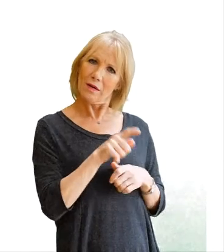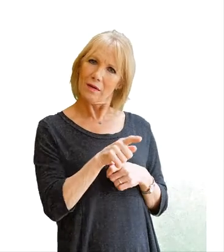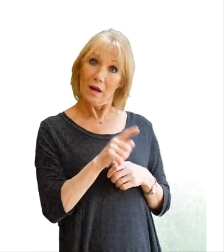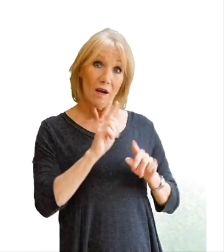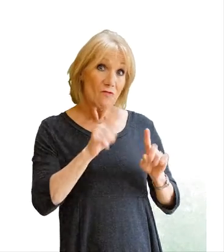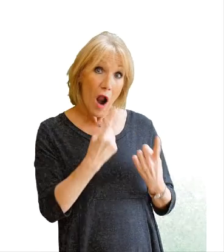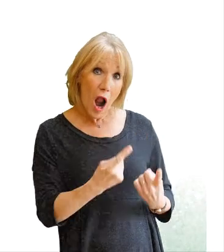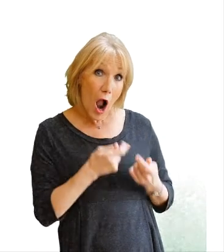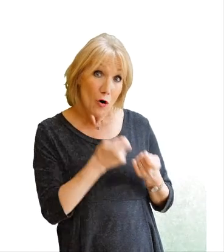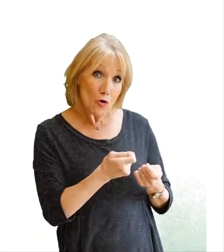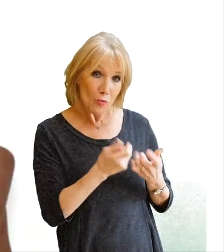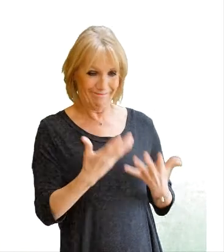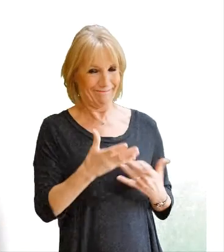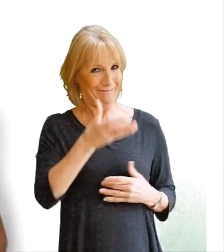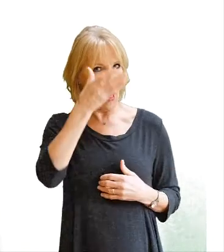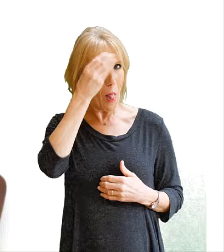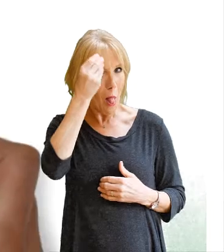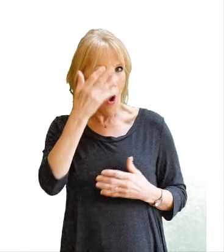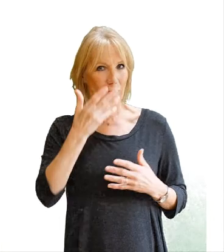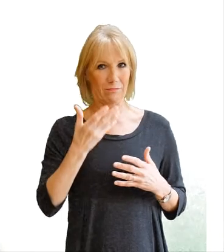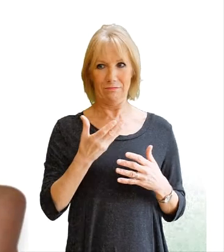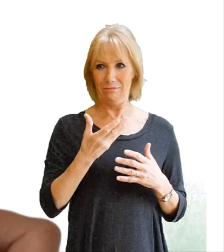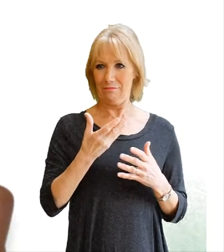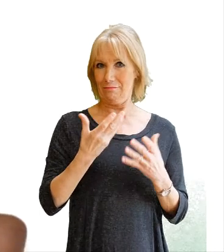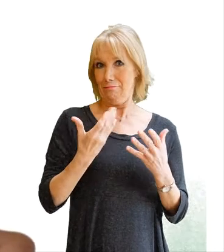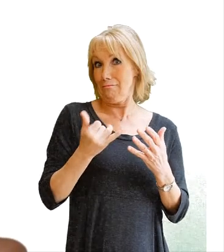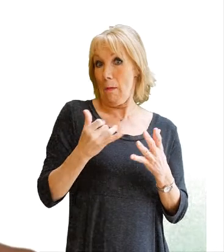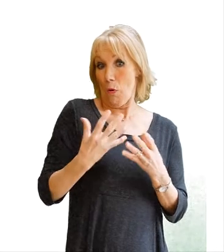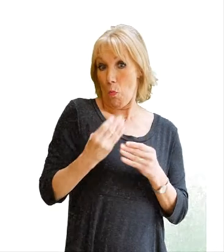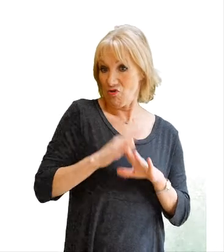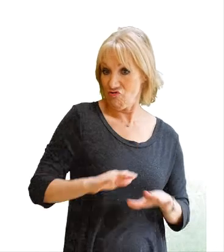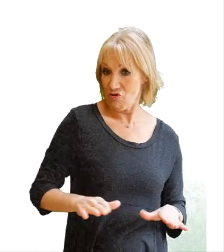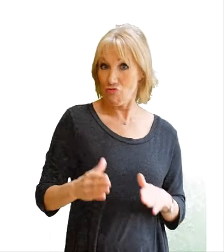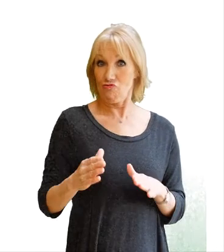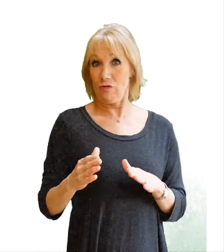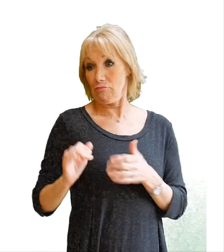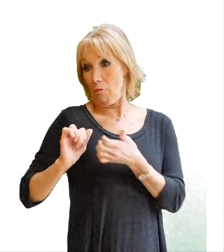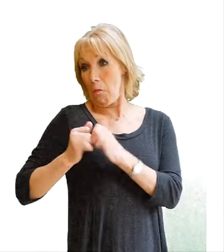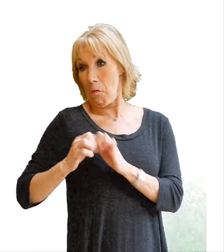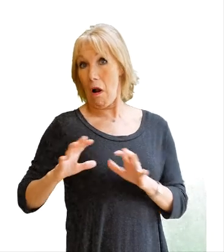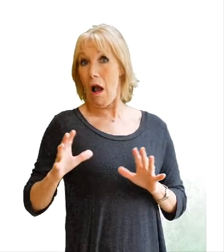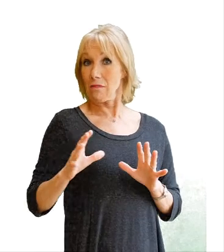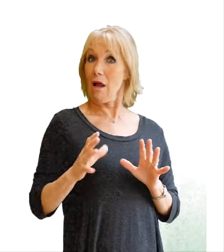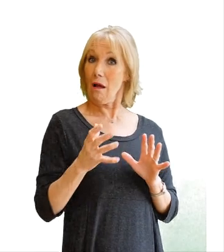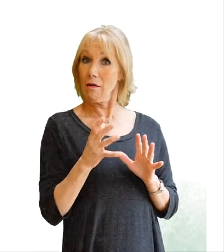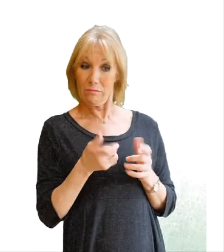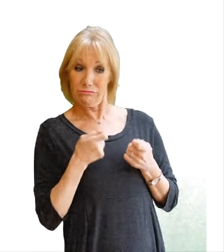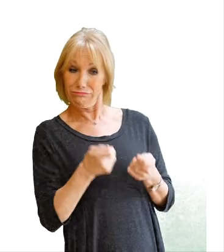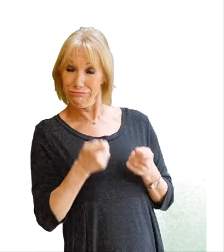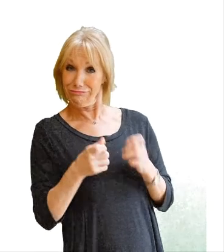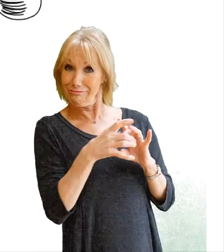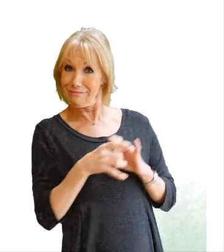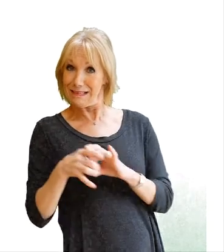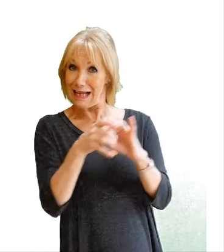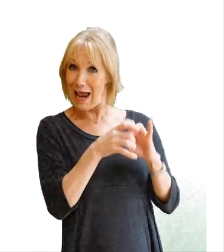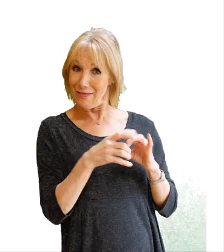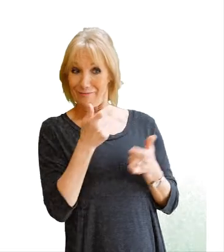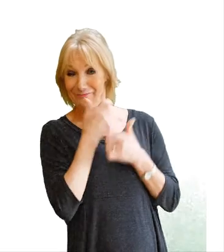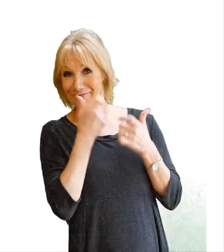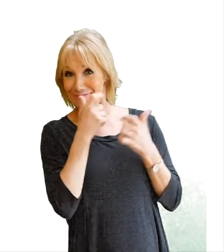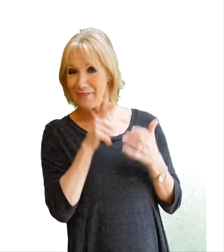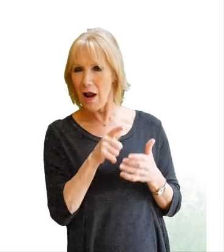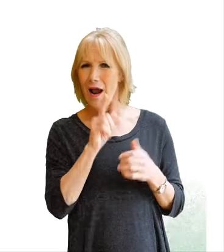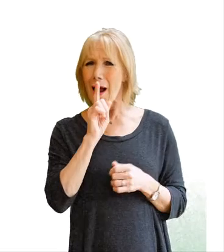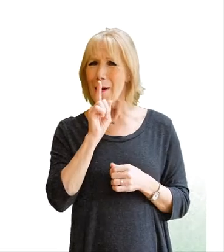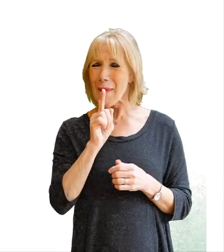cook, now's a great time to learn. If you've got kids or someone you live with, could have fun, learn together. But if everything simply